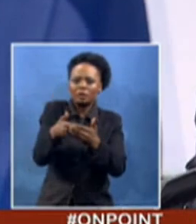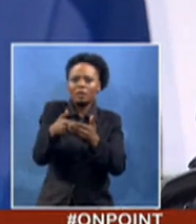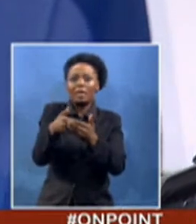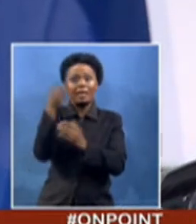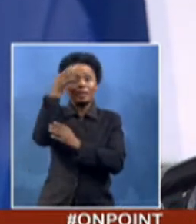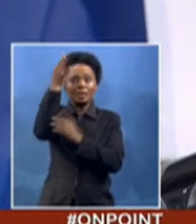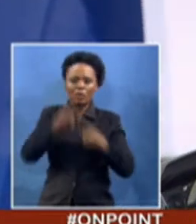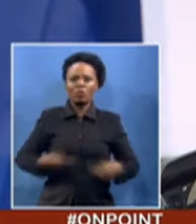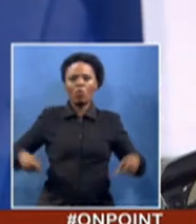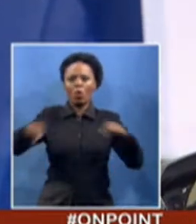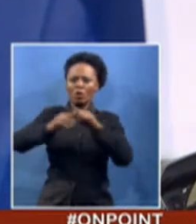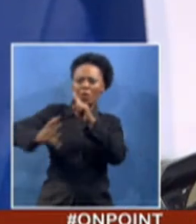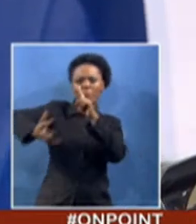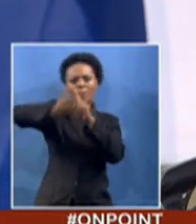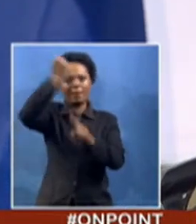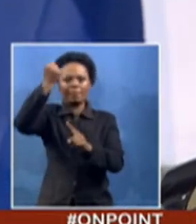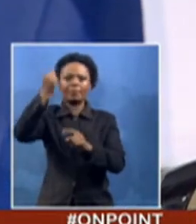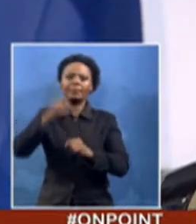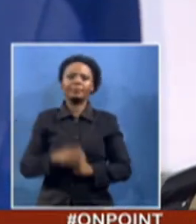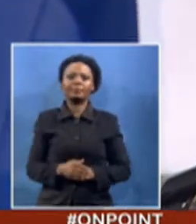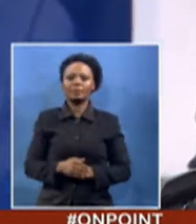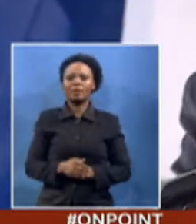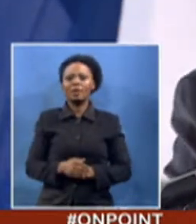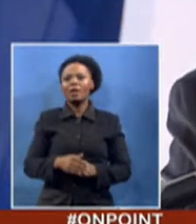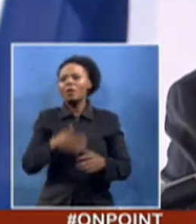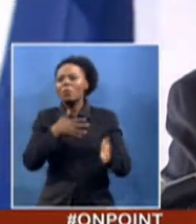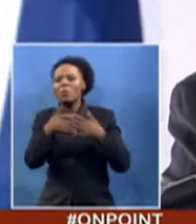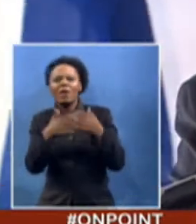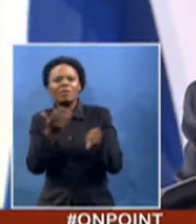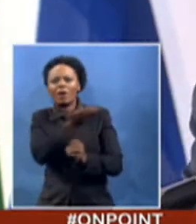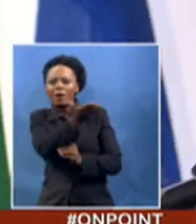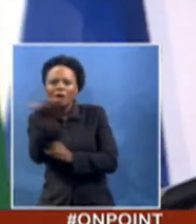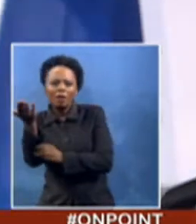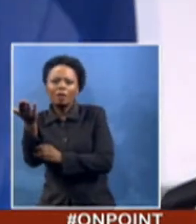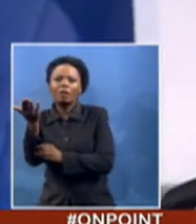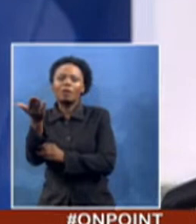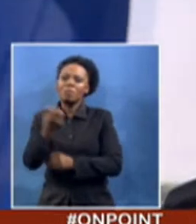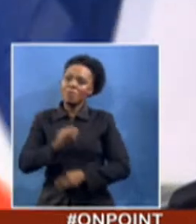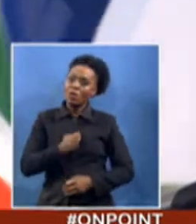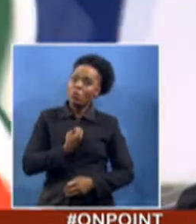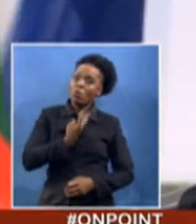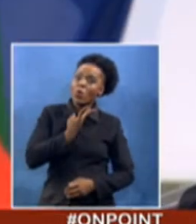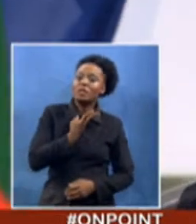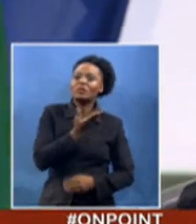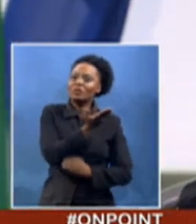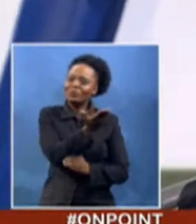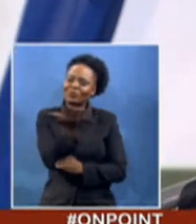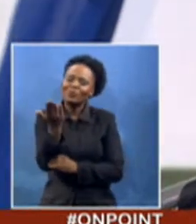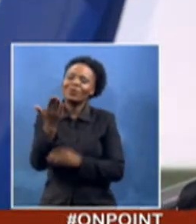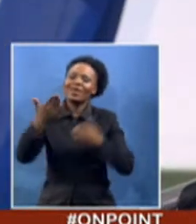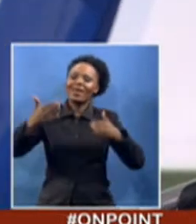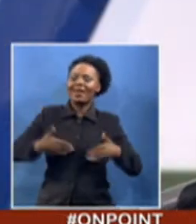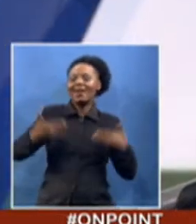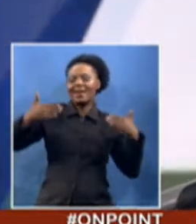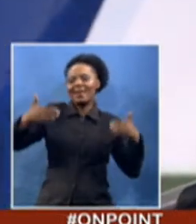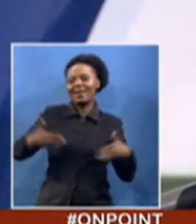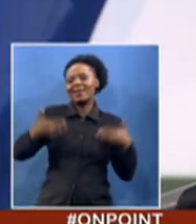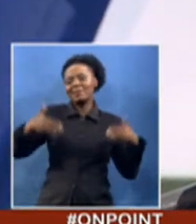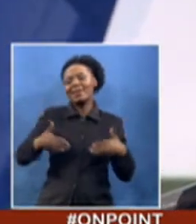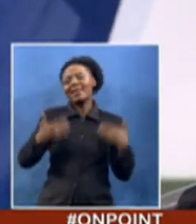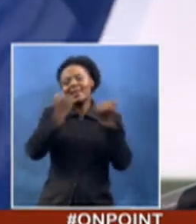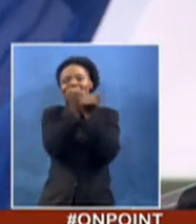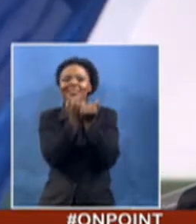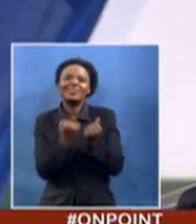fulfilled. Wherever you are today, I wish you a happy Freedom